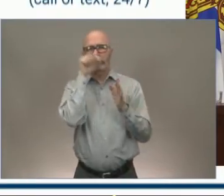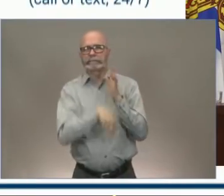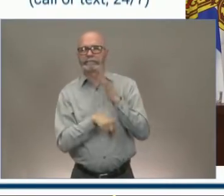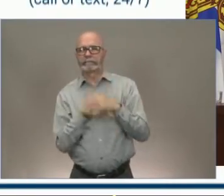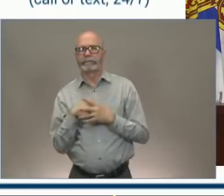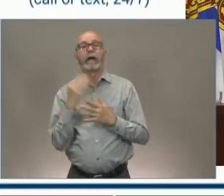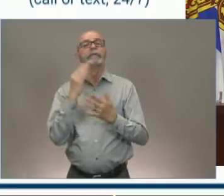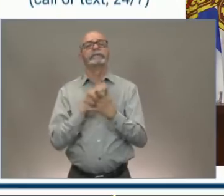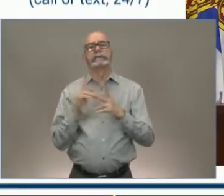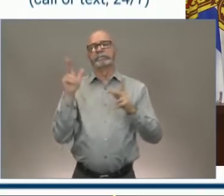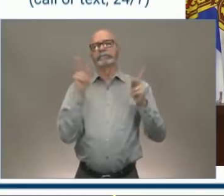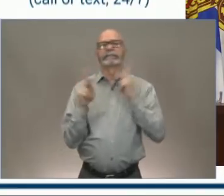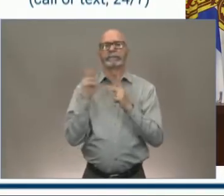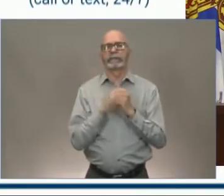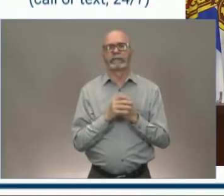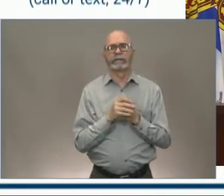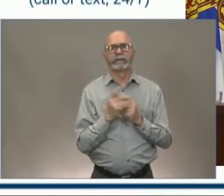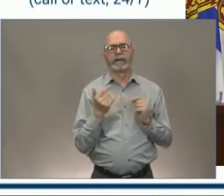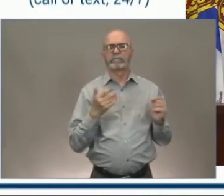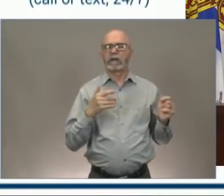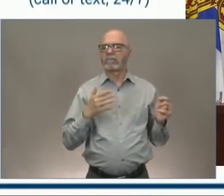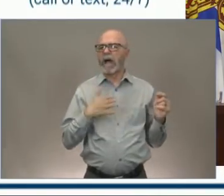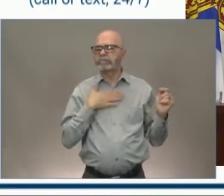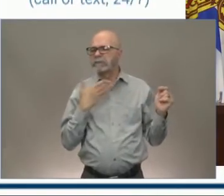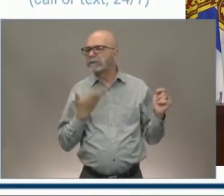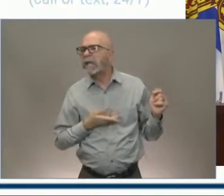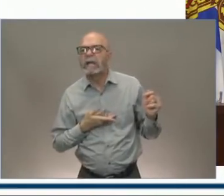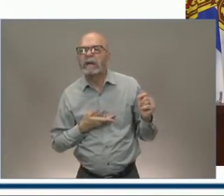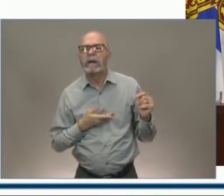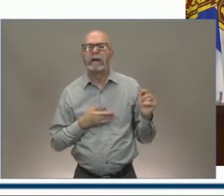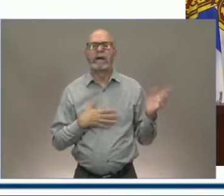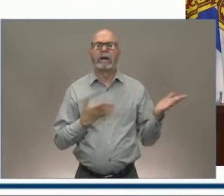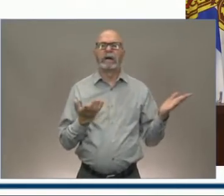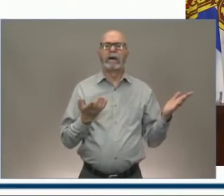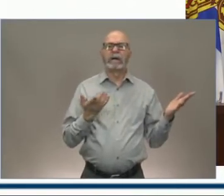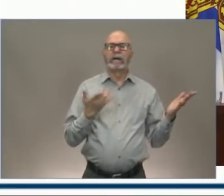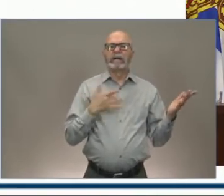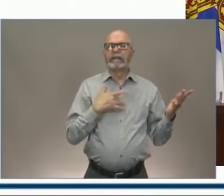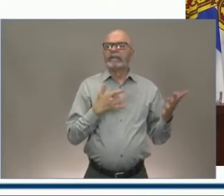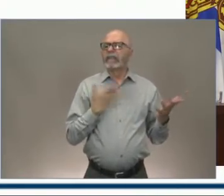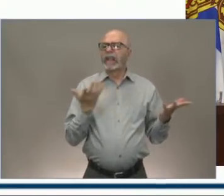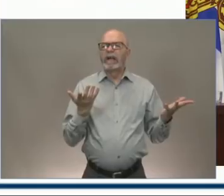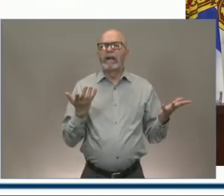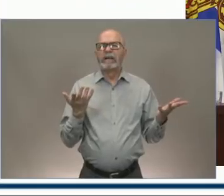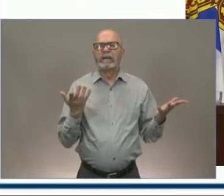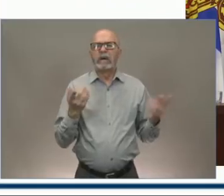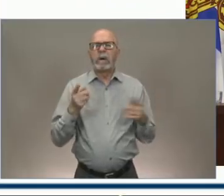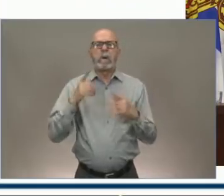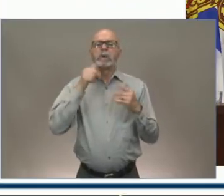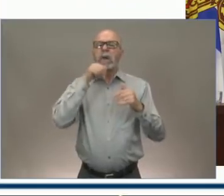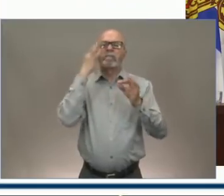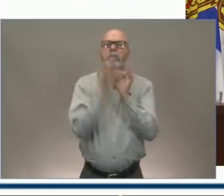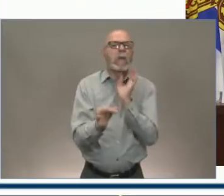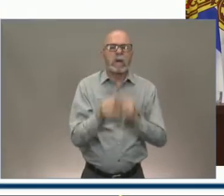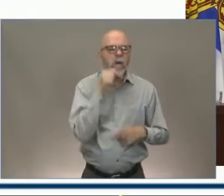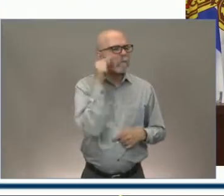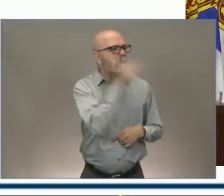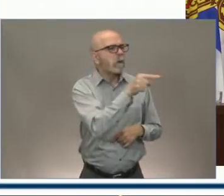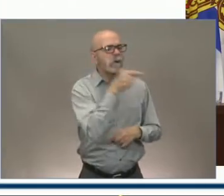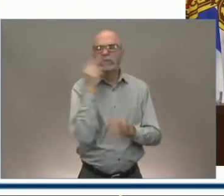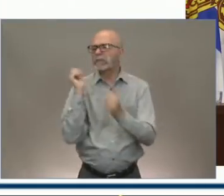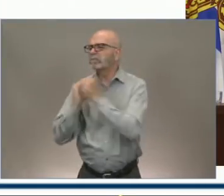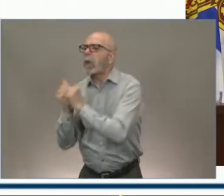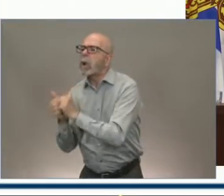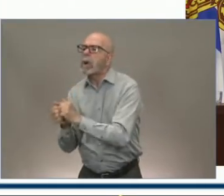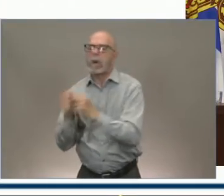from people who are upset about the latest round of restrictions and how some people feel it's a double standard, to take away sports and that kind of thing. Can you just